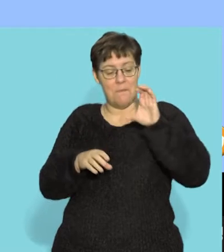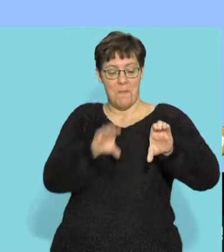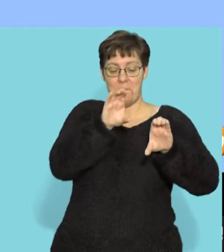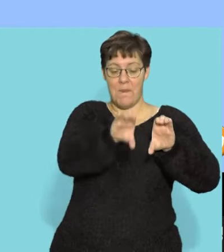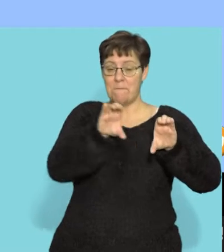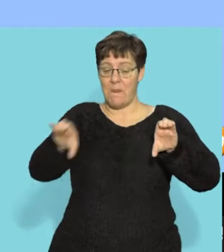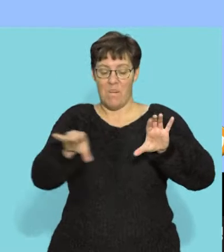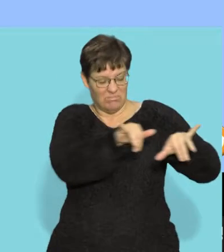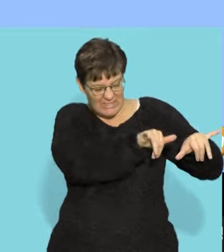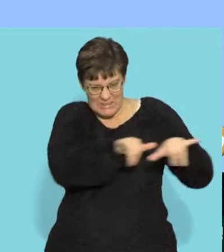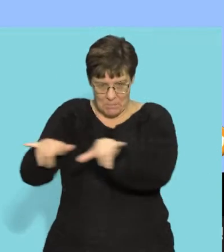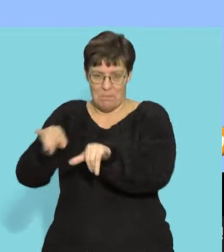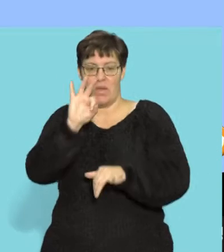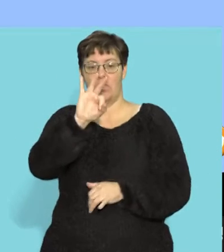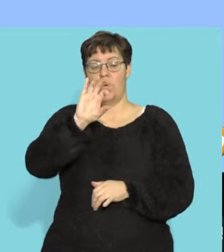is identical,